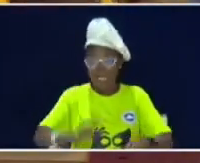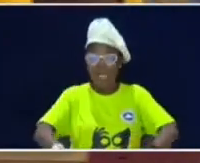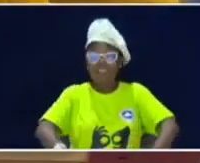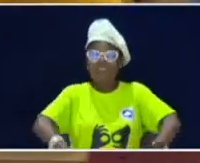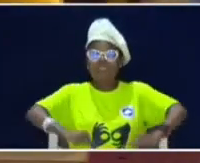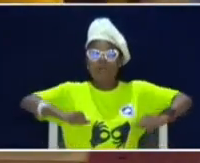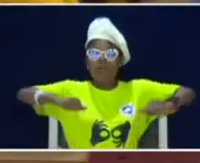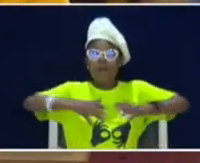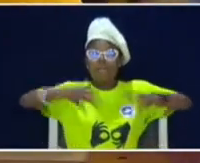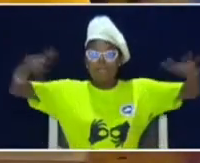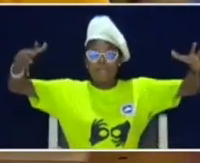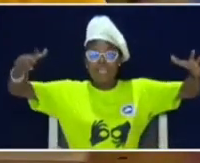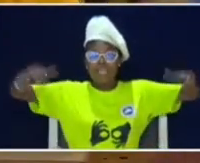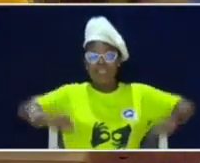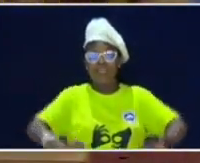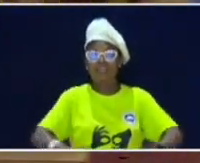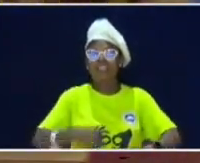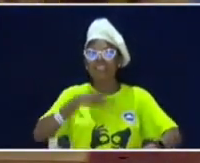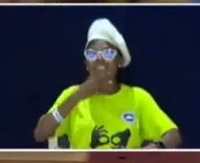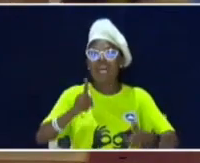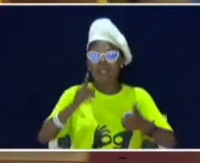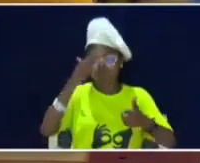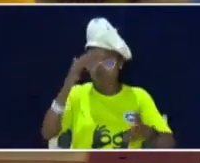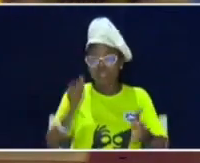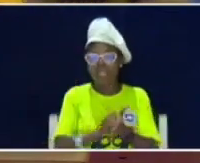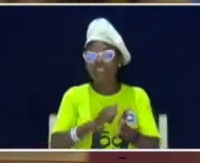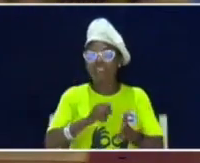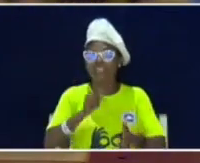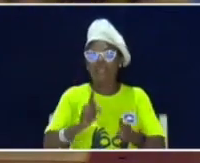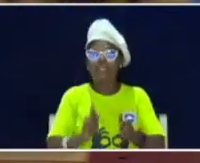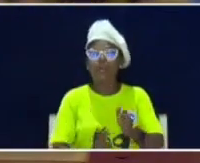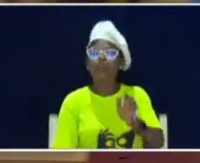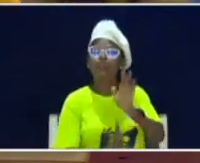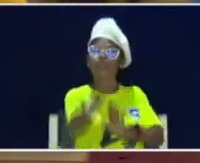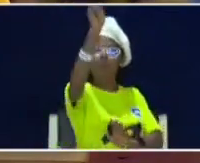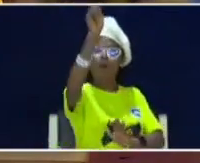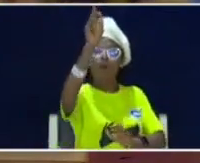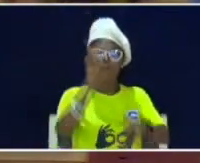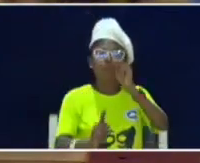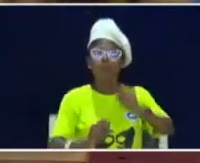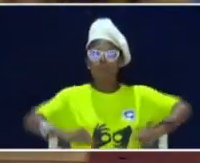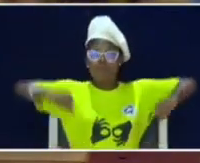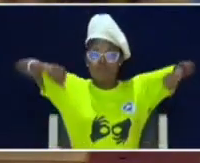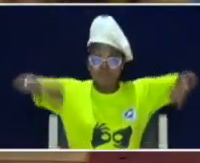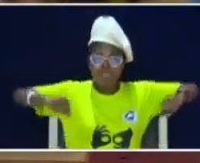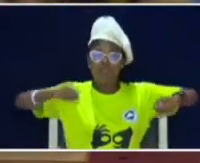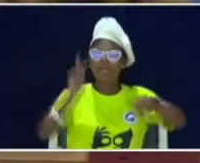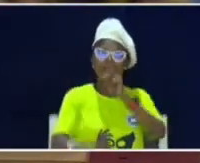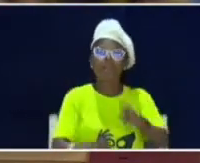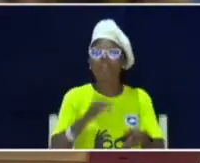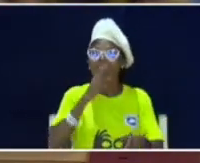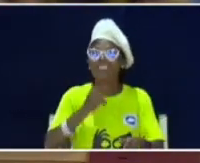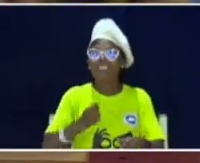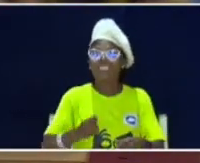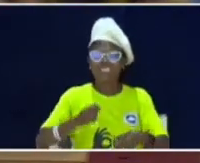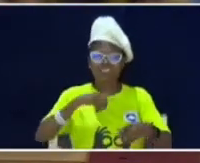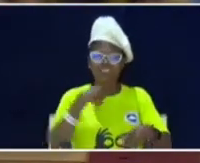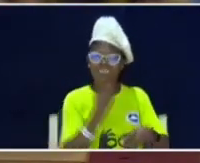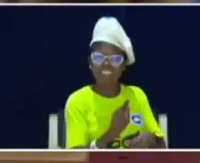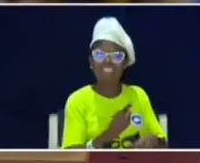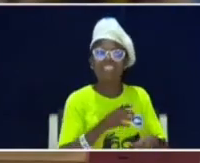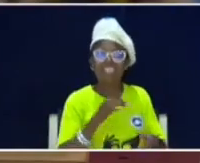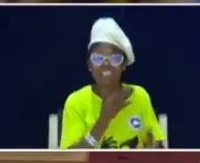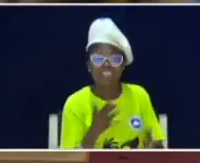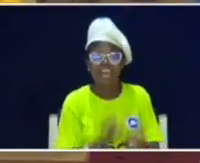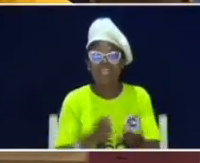are known as mountain movers. They are known as shakers of this world. They are the ones that they create in and it's